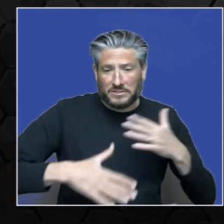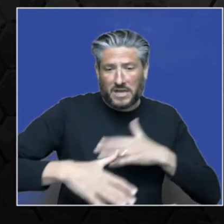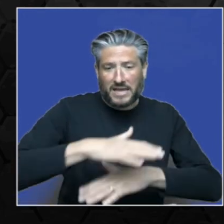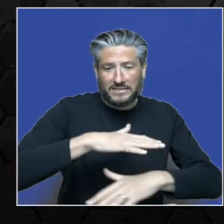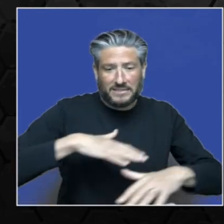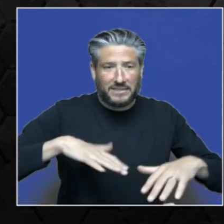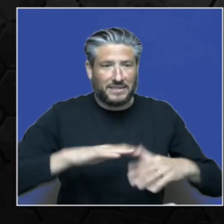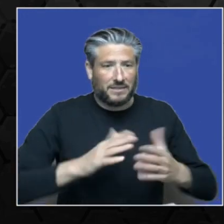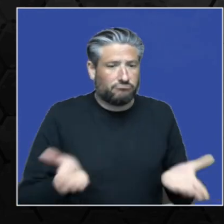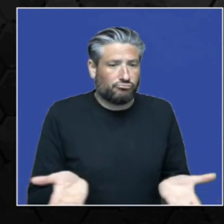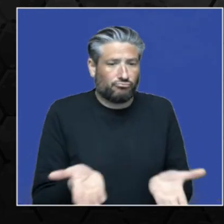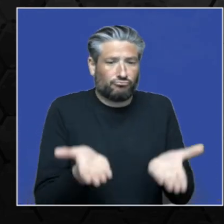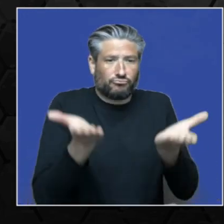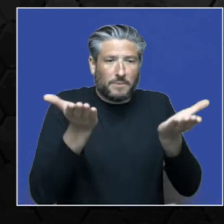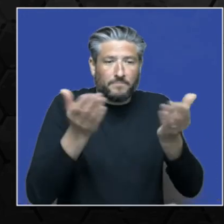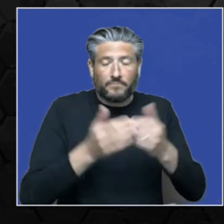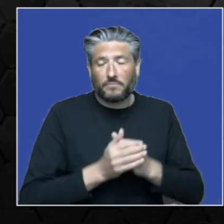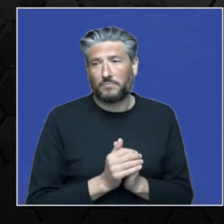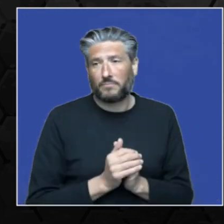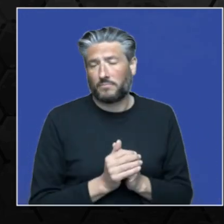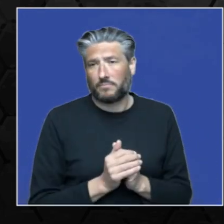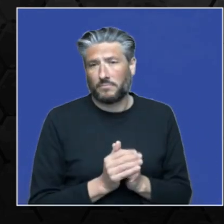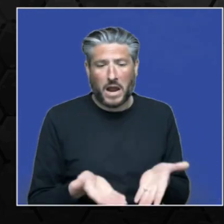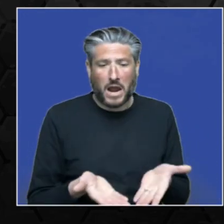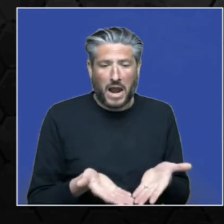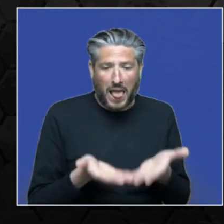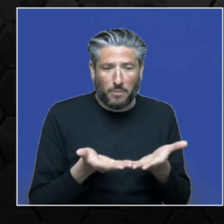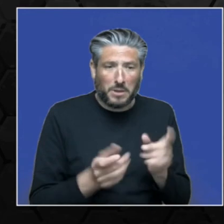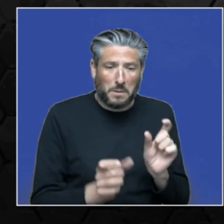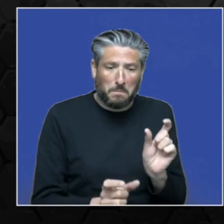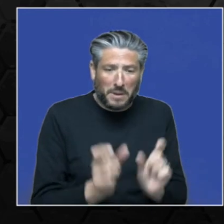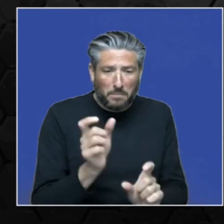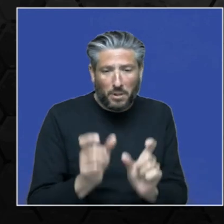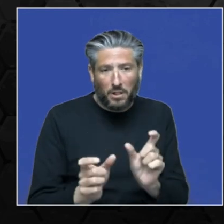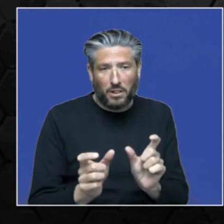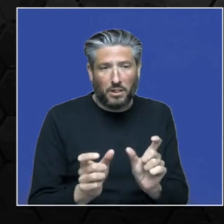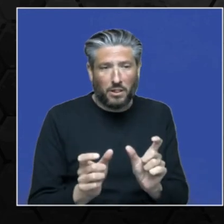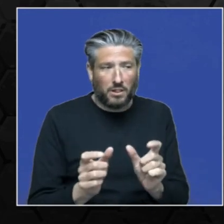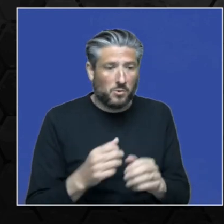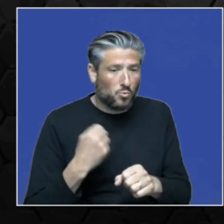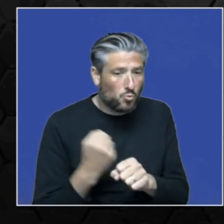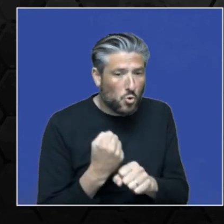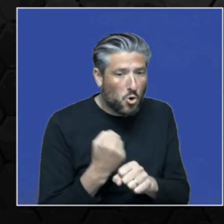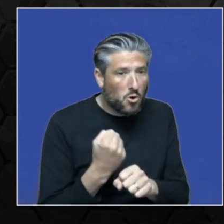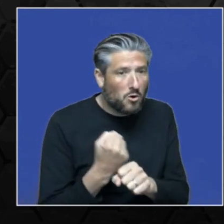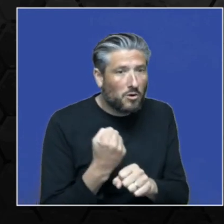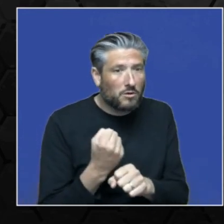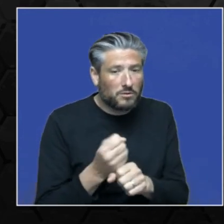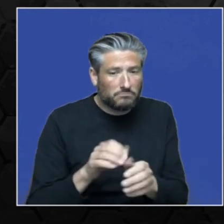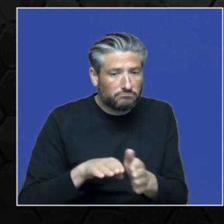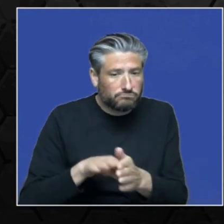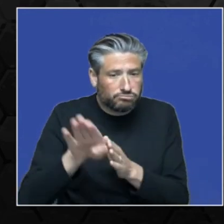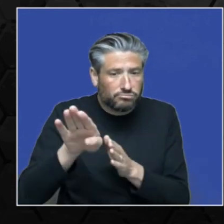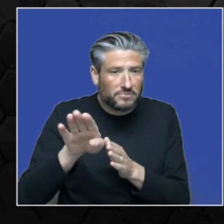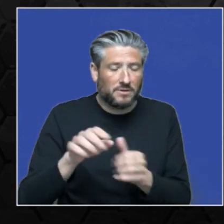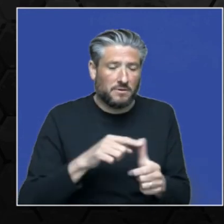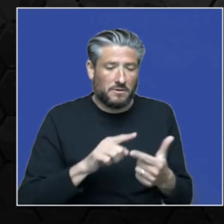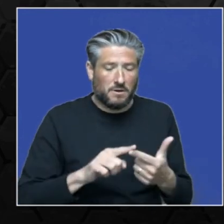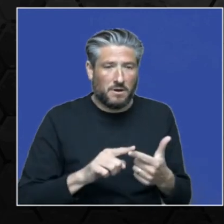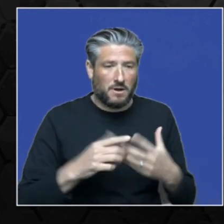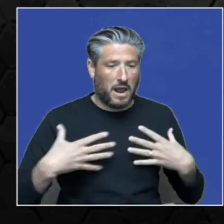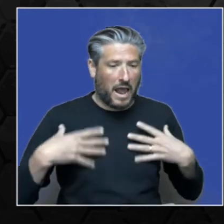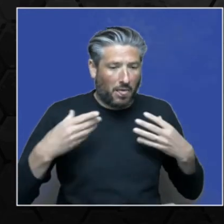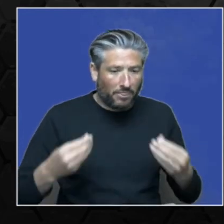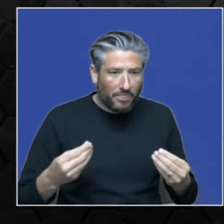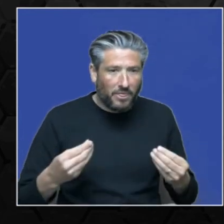help people improve the performance in the working and healthcare and many other fields.